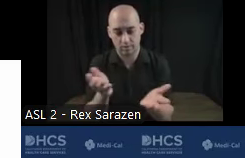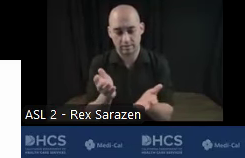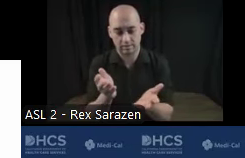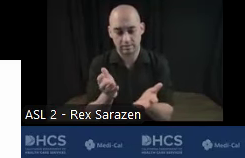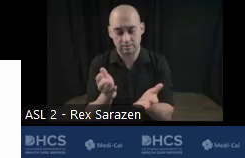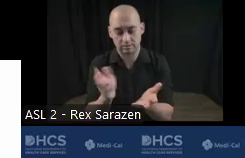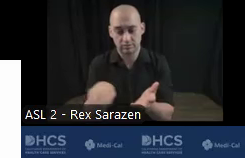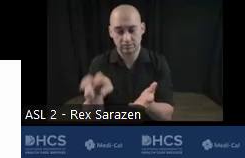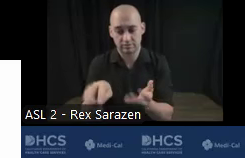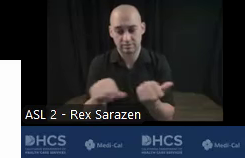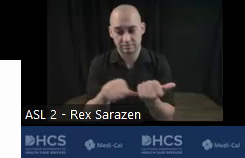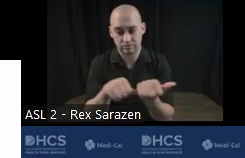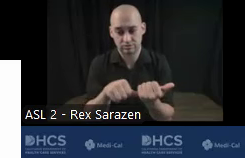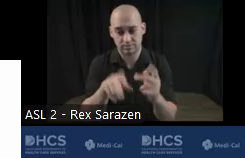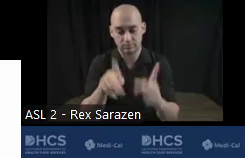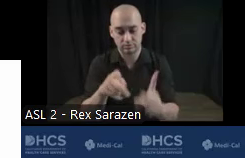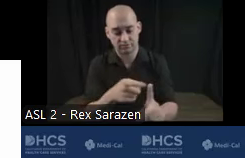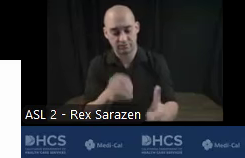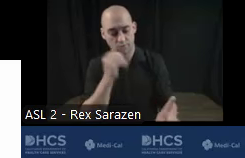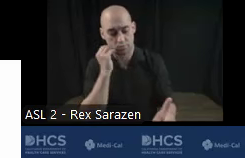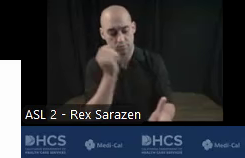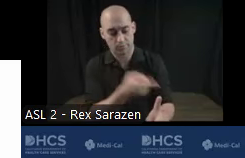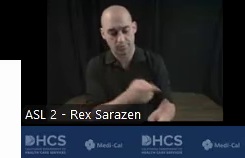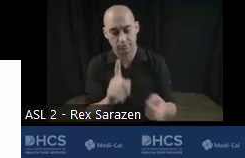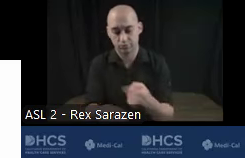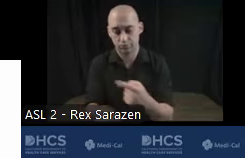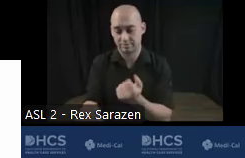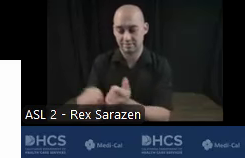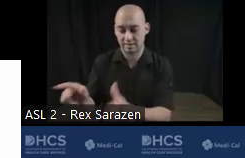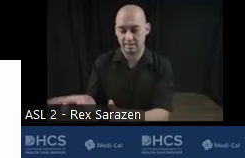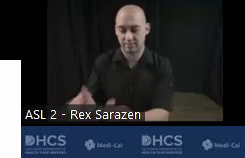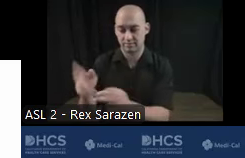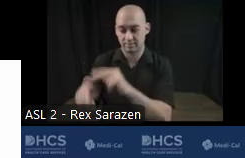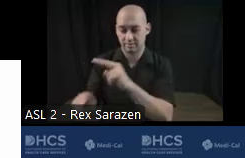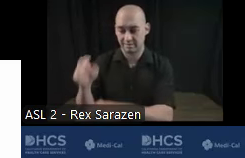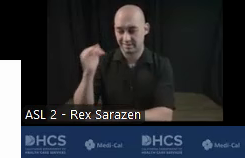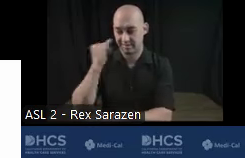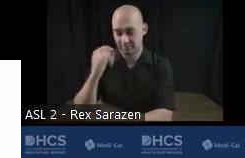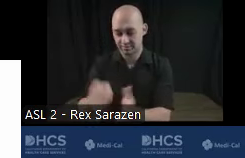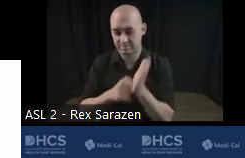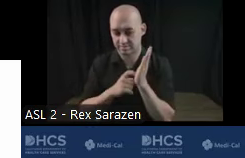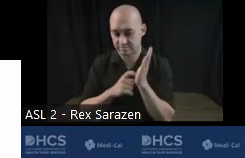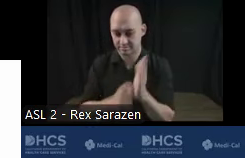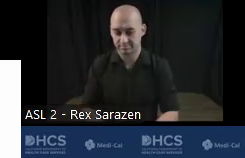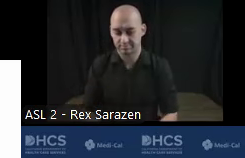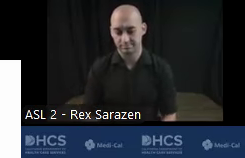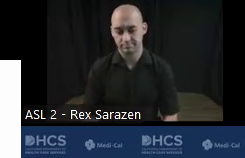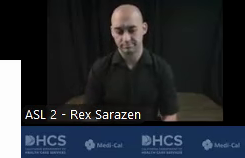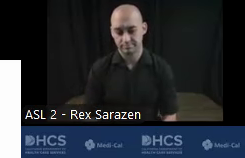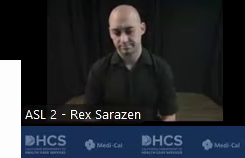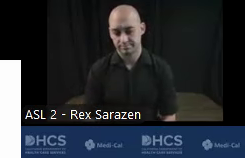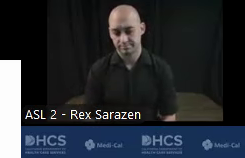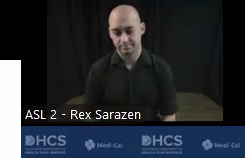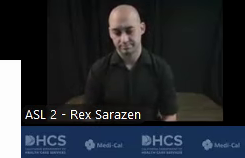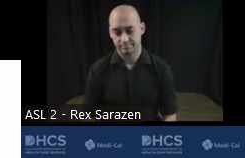with transitioning somebody from their home to an assisted living facility if that's medically necessary. So last month